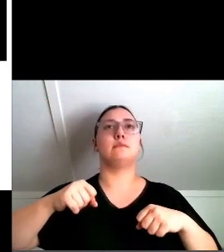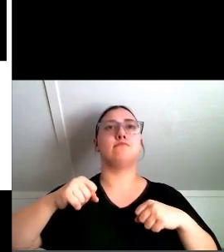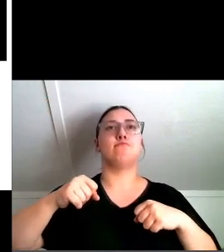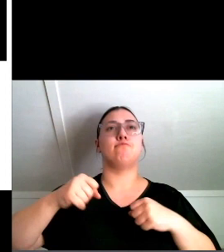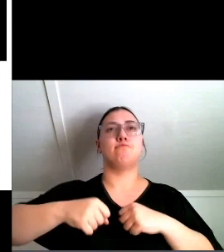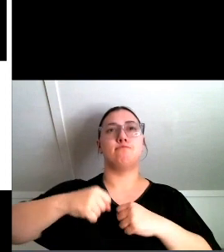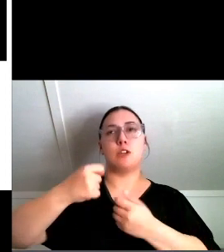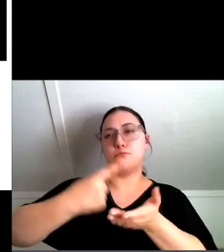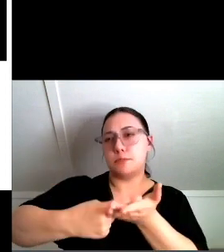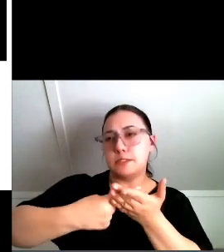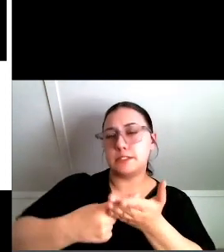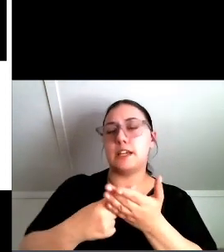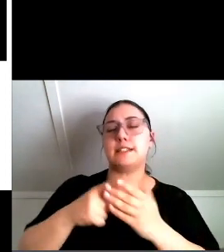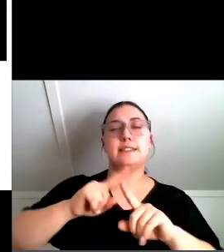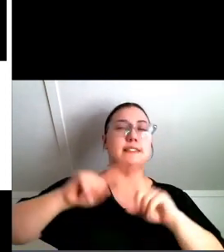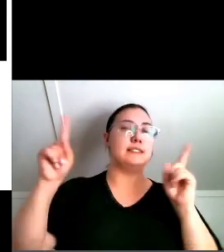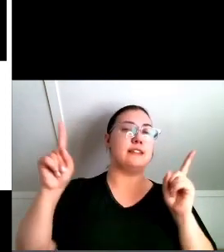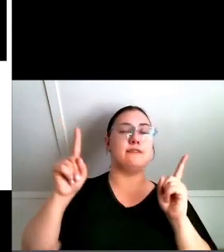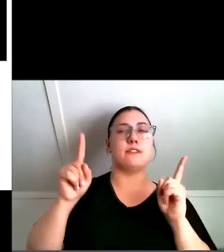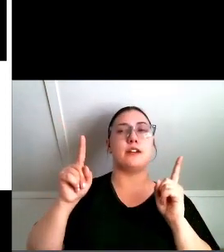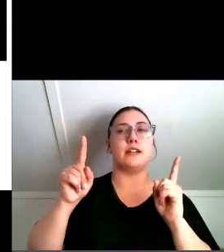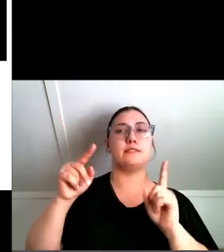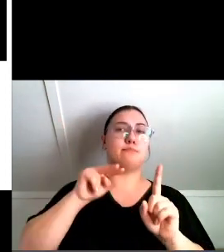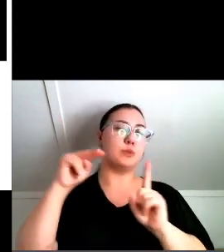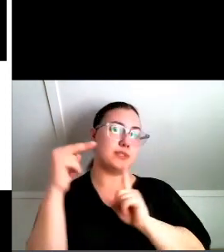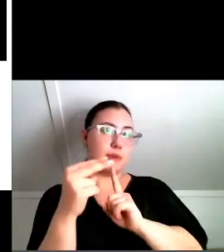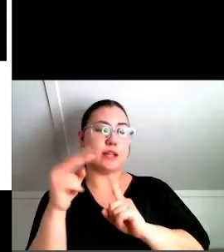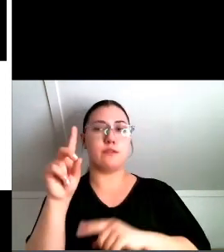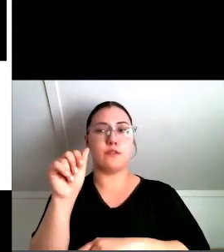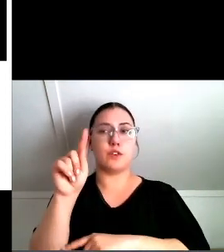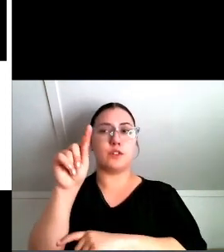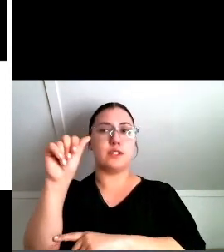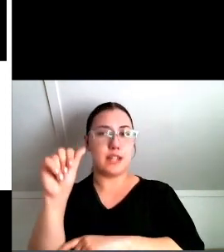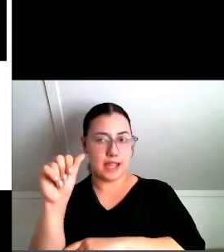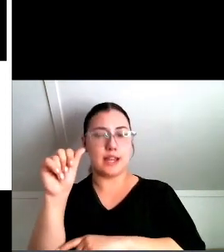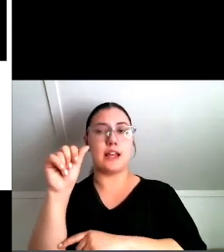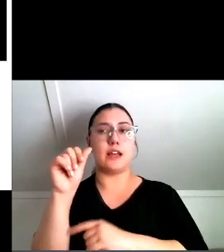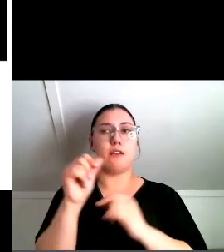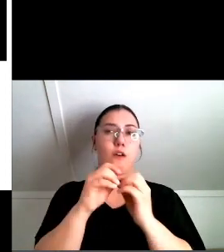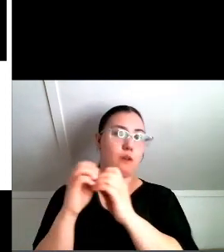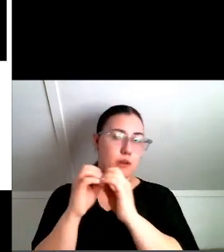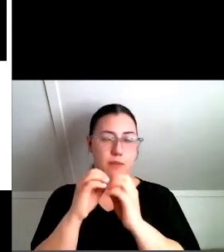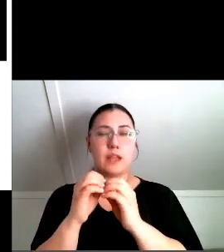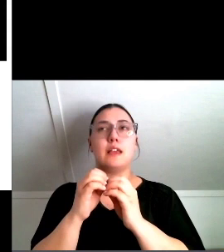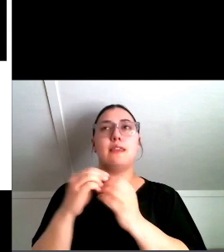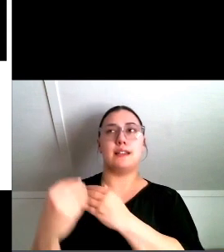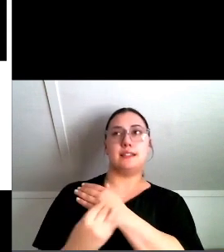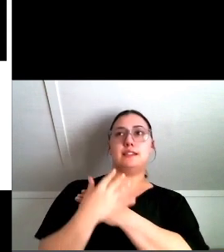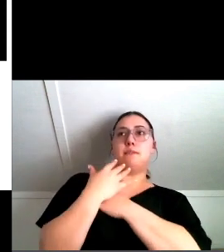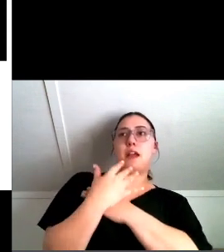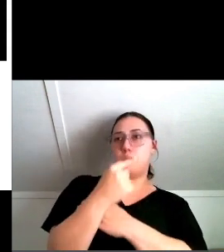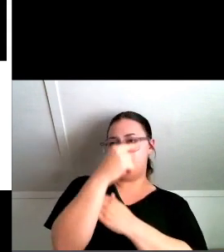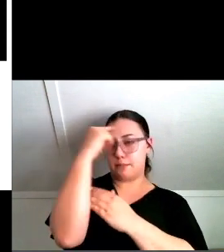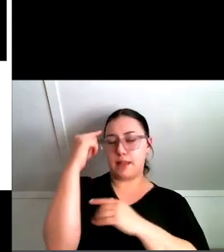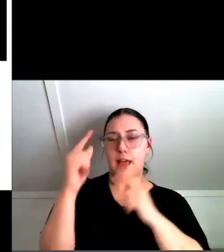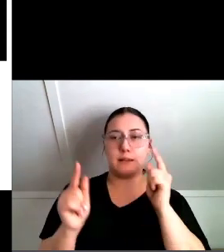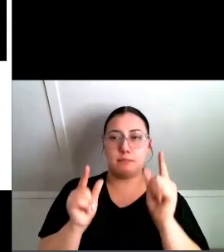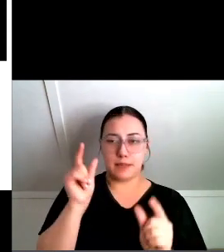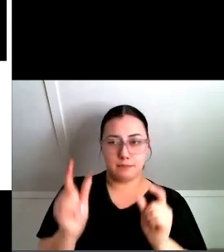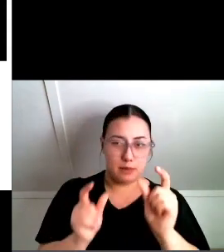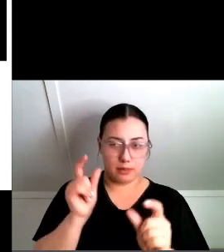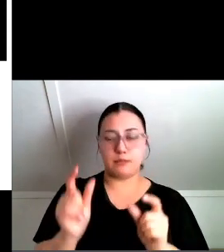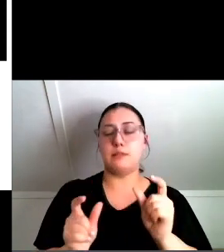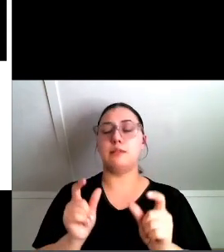success, a different kind of data argument that is inspired by black people's sort of critical understanding of the nature